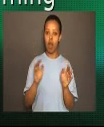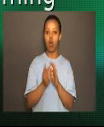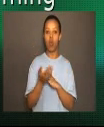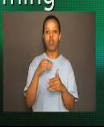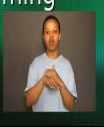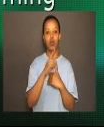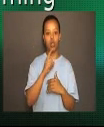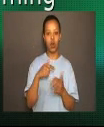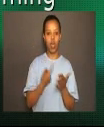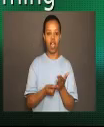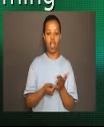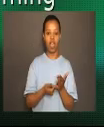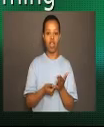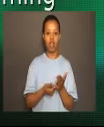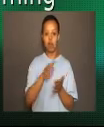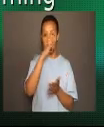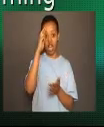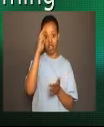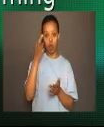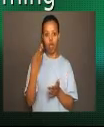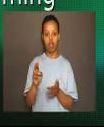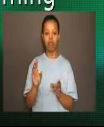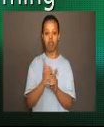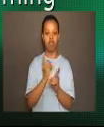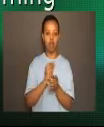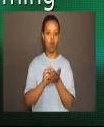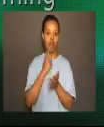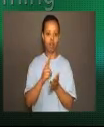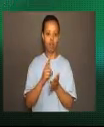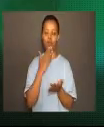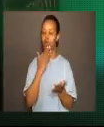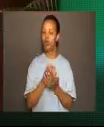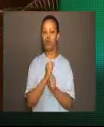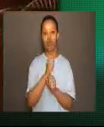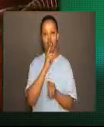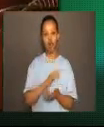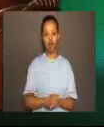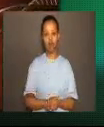circumstance in which this is the case. Good work.